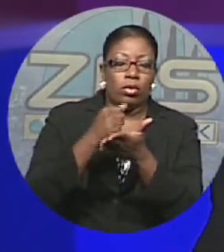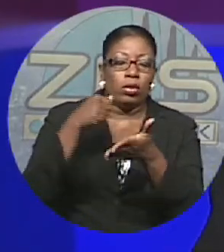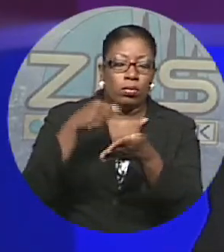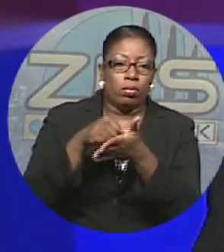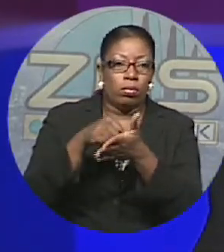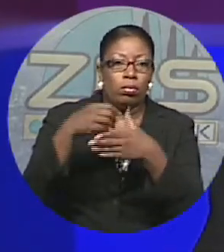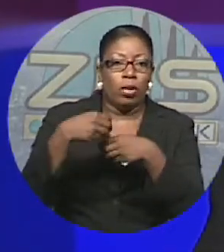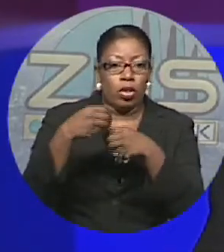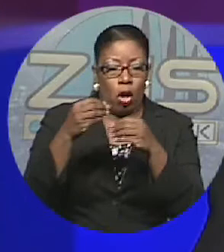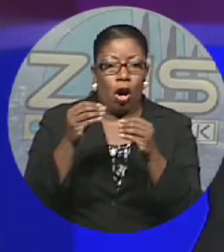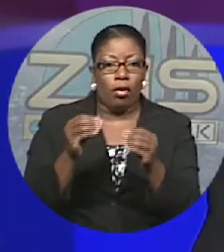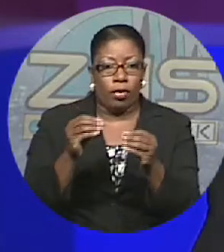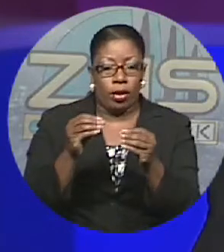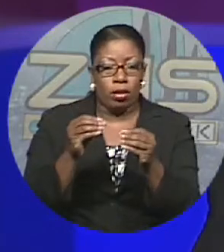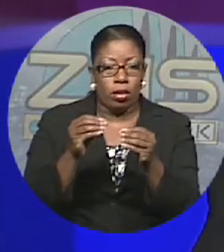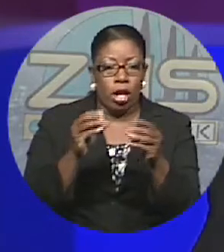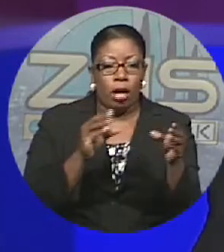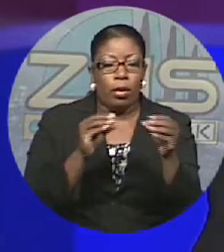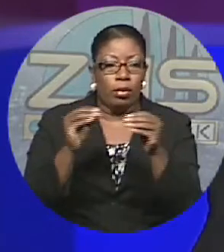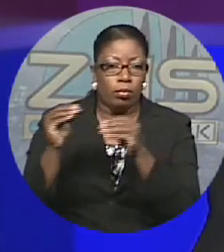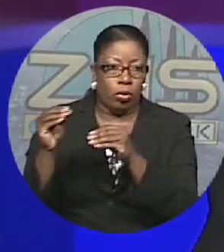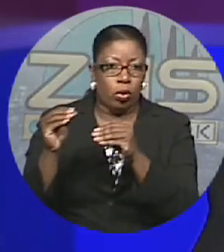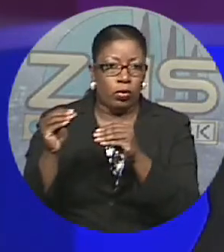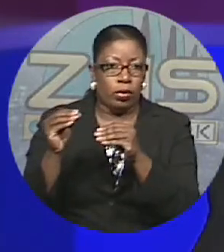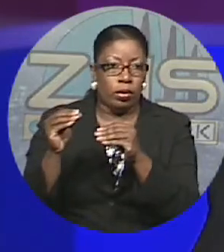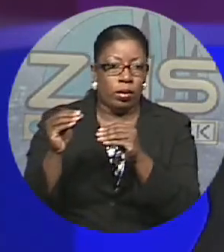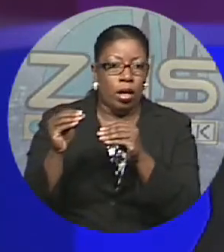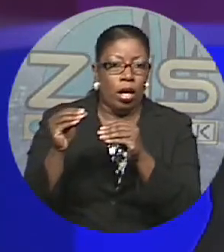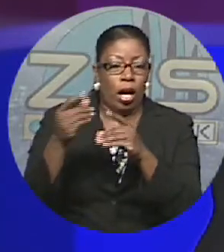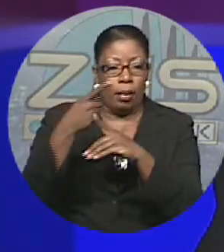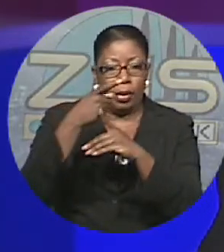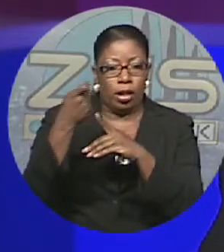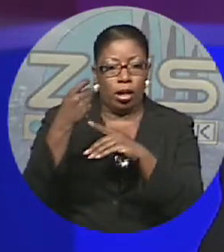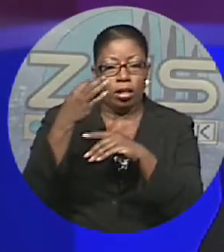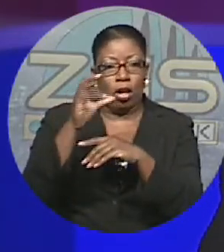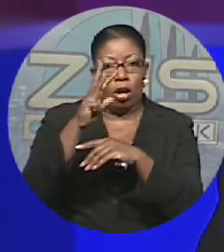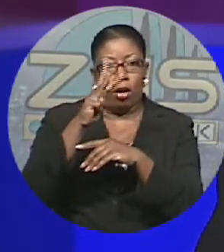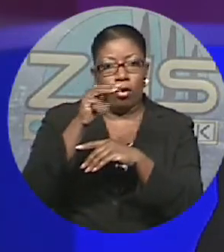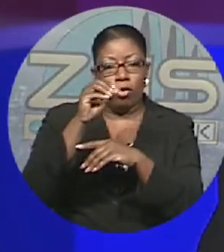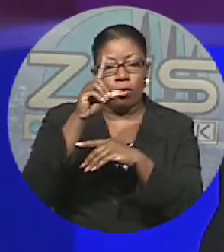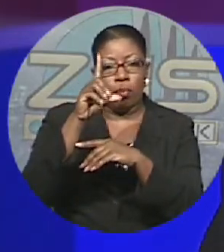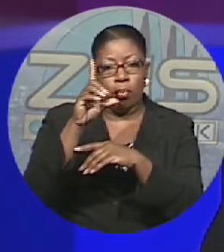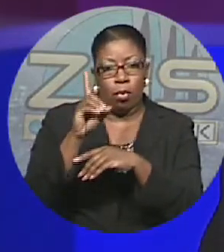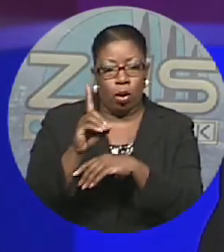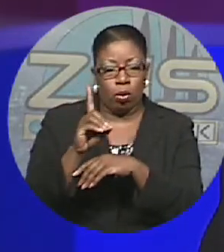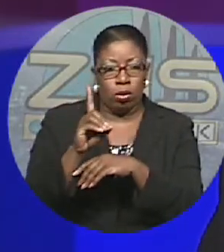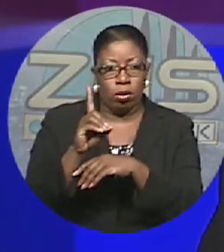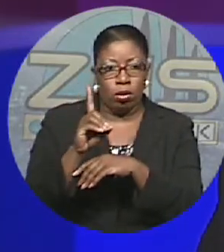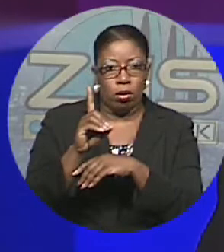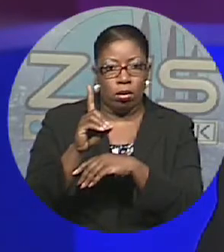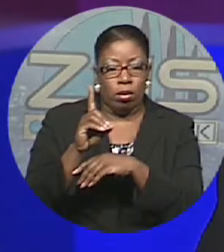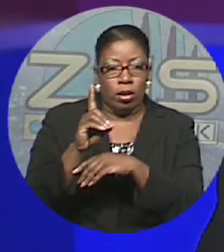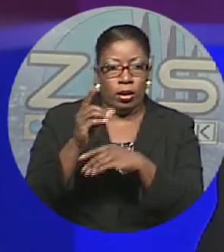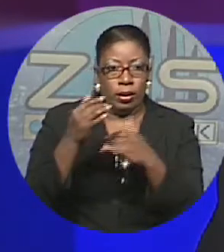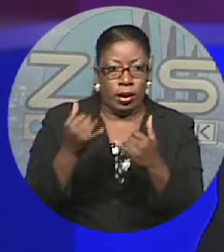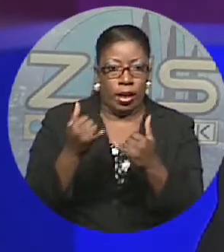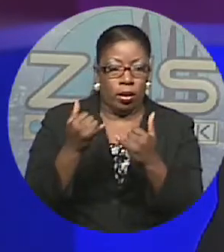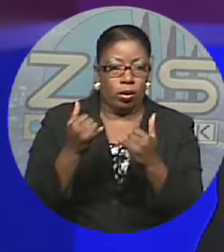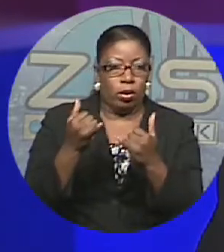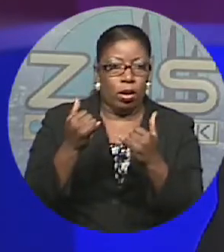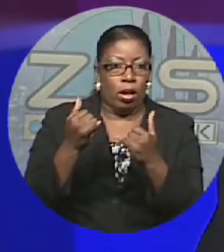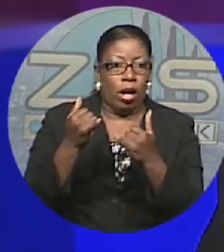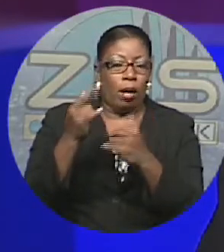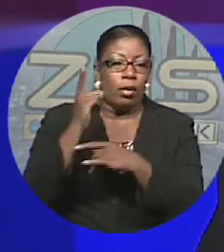following concerns over the safety of staff due to mold and crumbling infrastructure at the East Hill Street location. However, Permanent Secretary